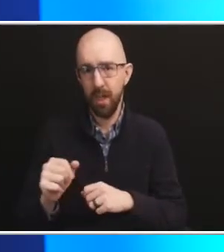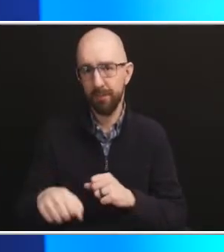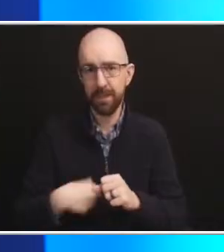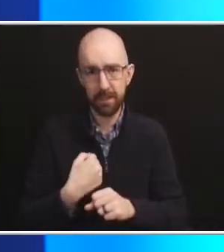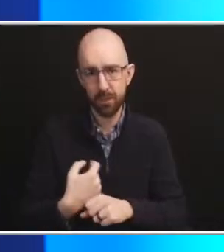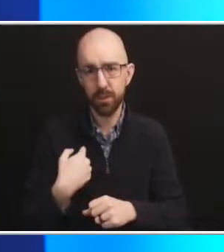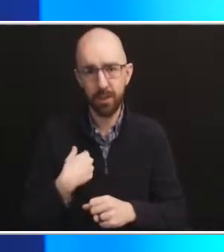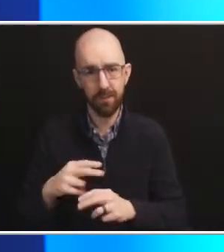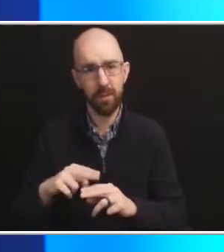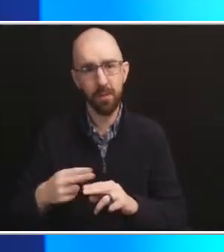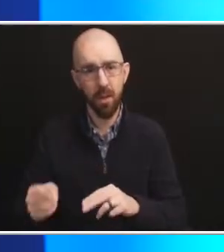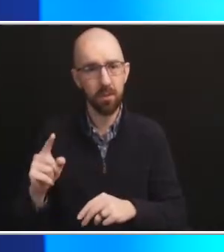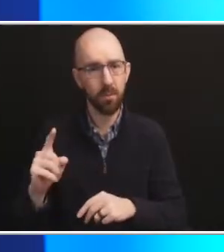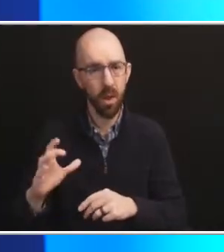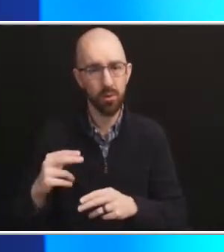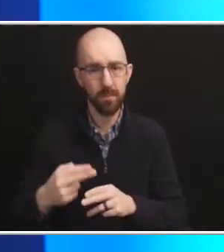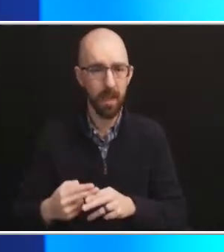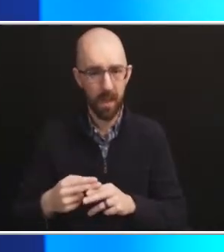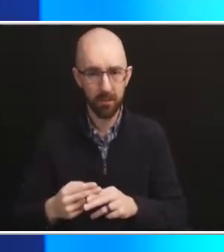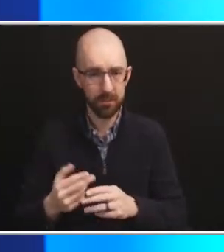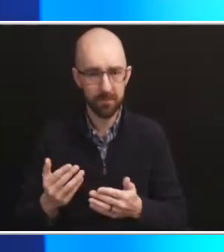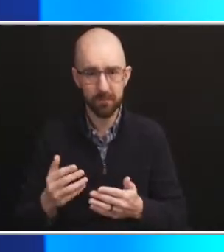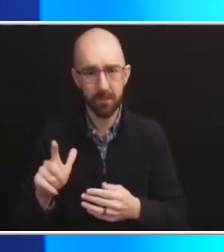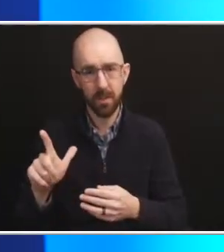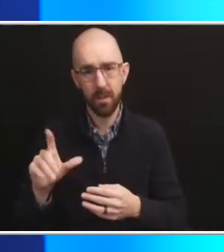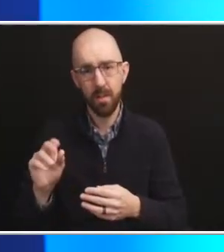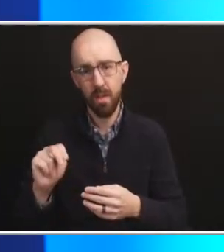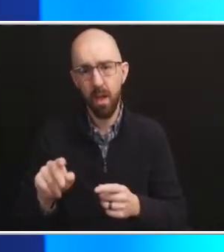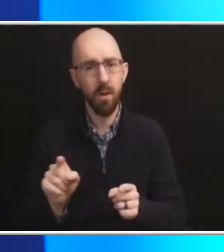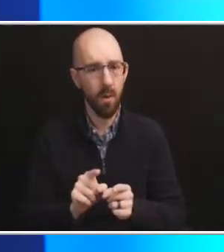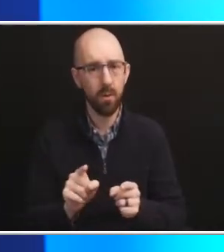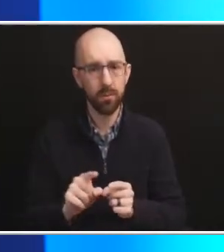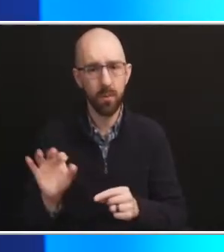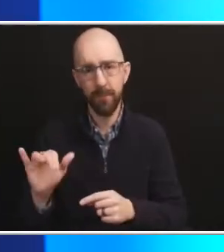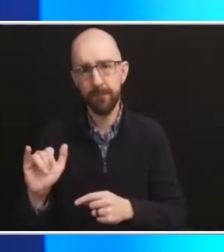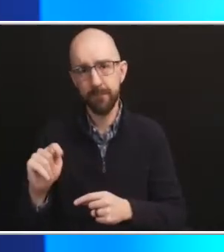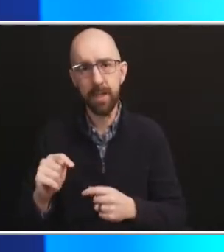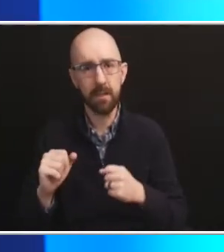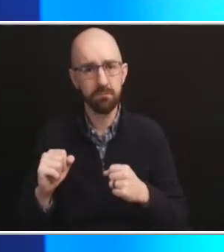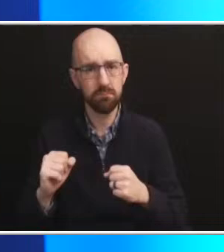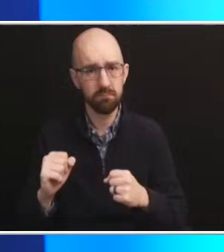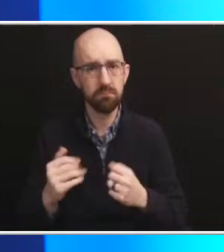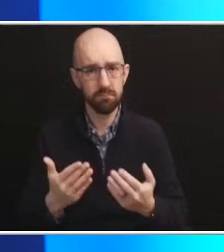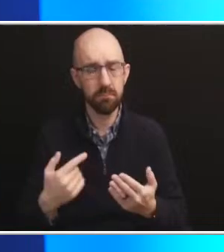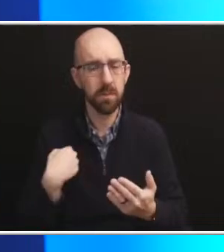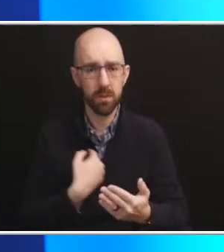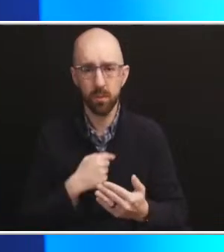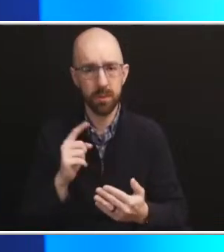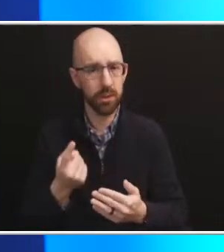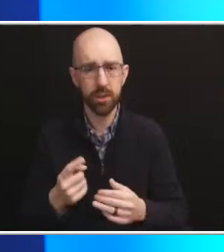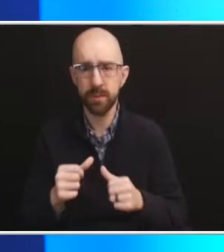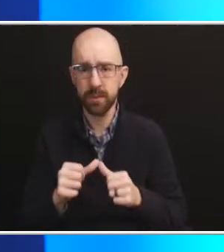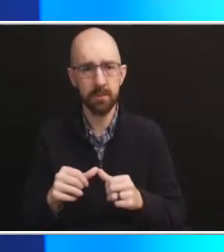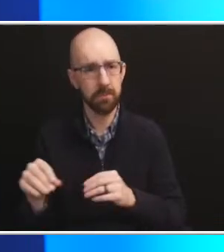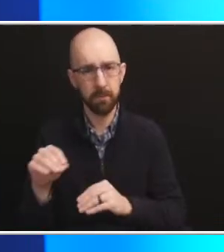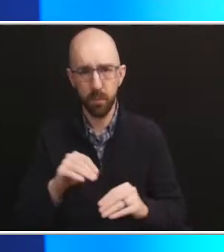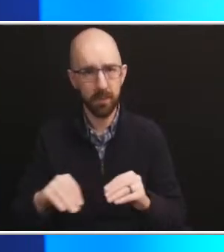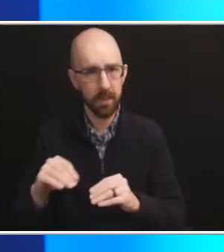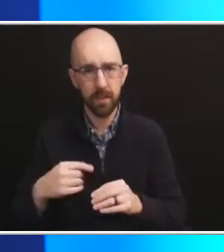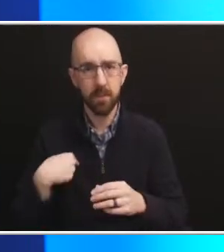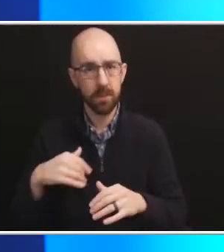100 pounds, and you know, Lon is also fit, and we just keep moving. We stay upright,